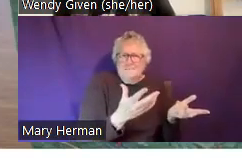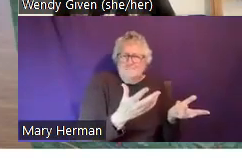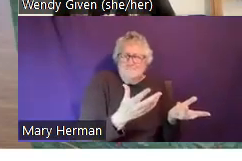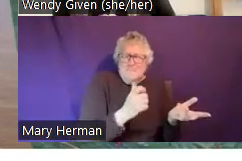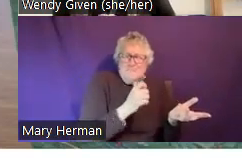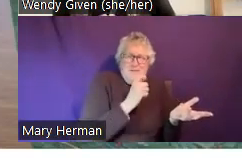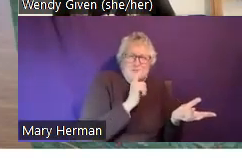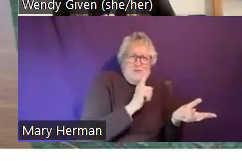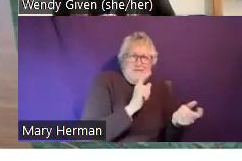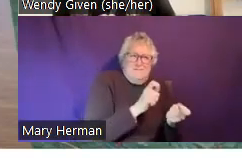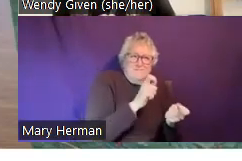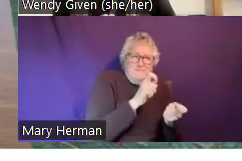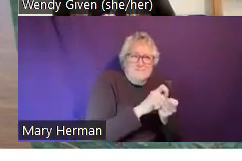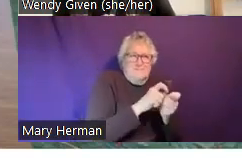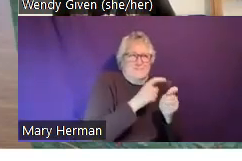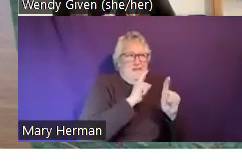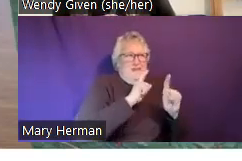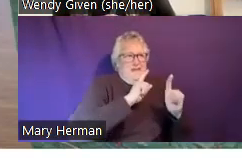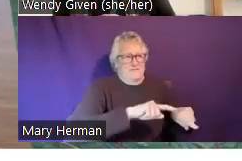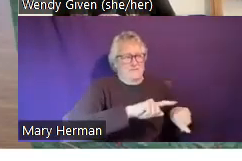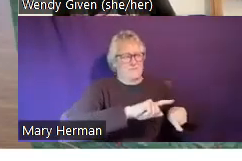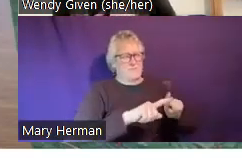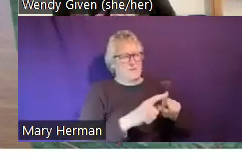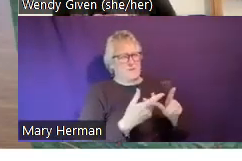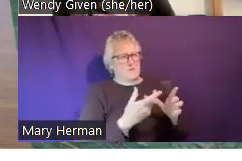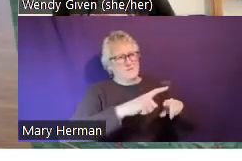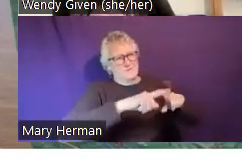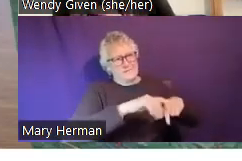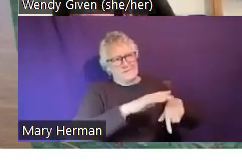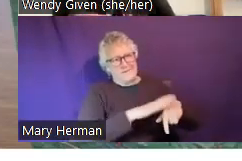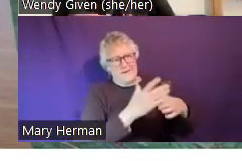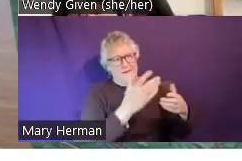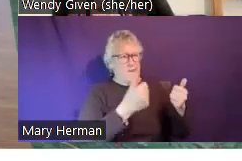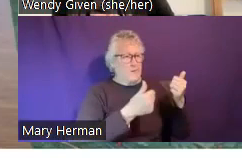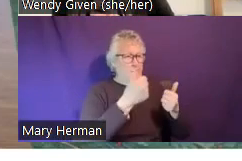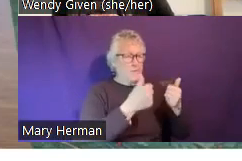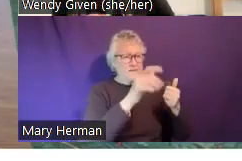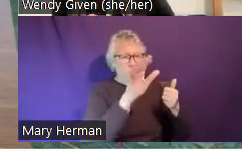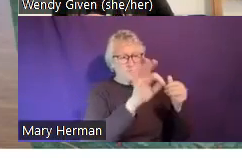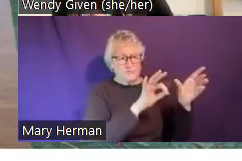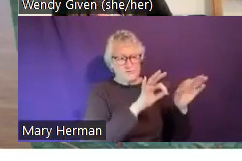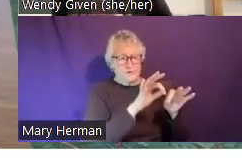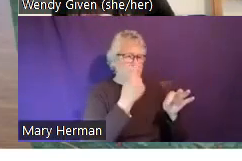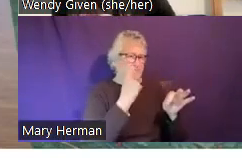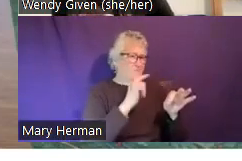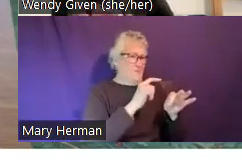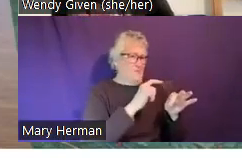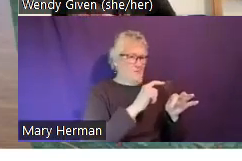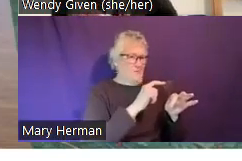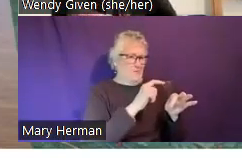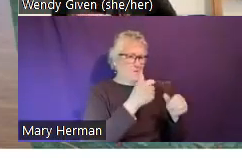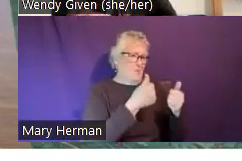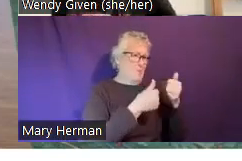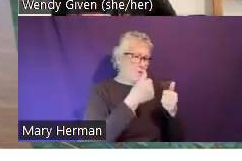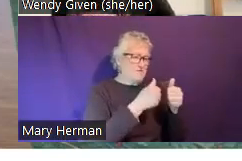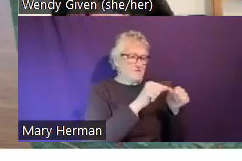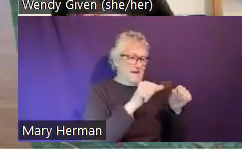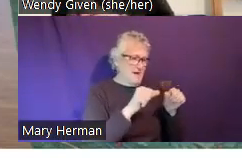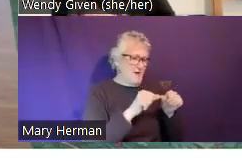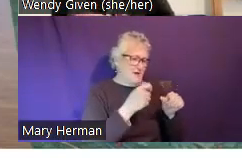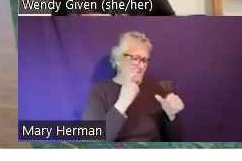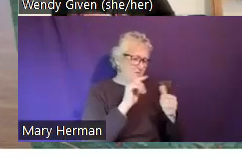it will depend very much on what is chosen for these areas, the maintenance schedule. And